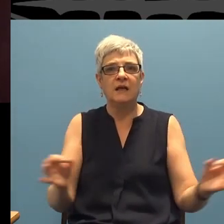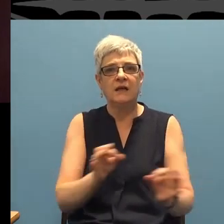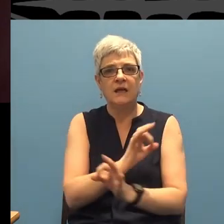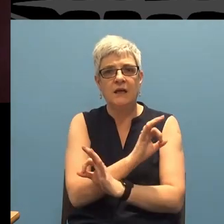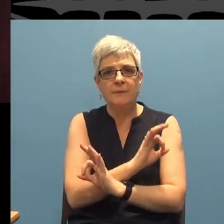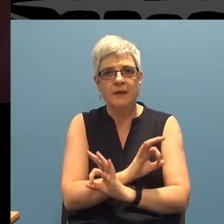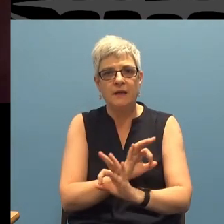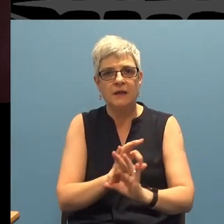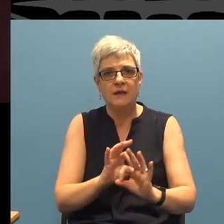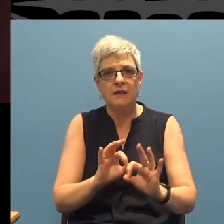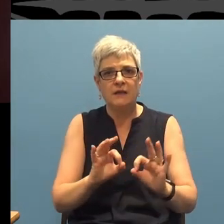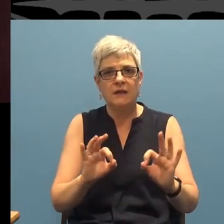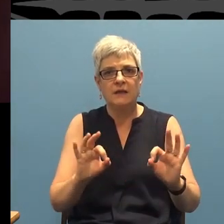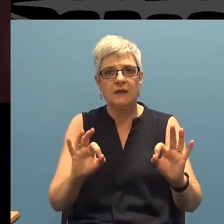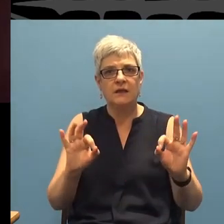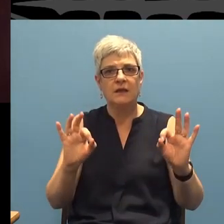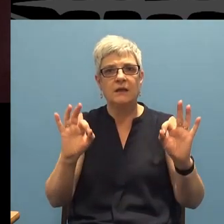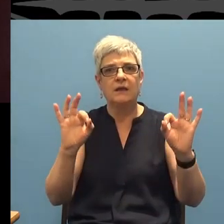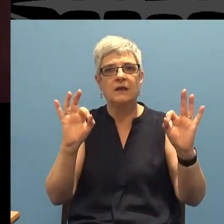heavenly